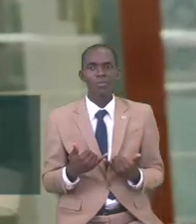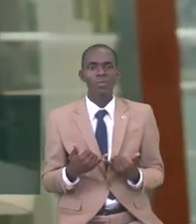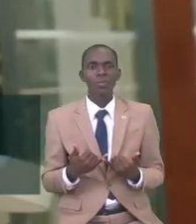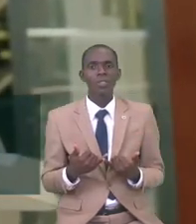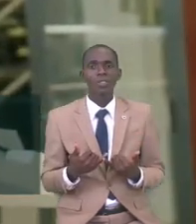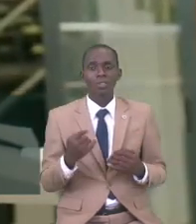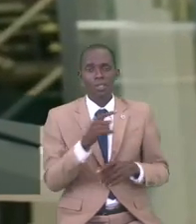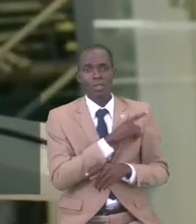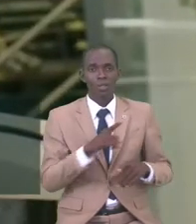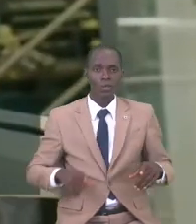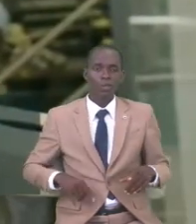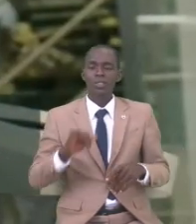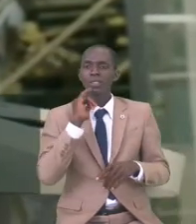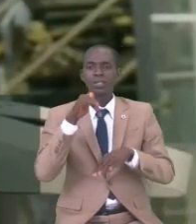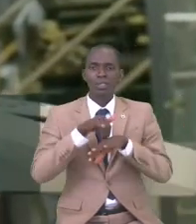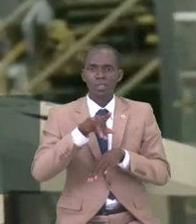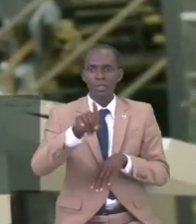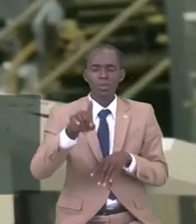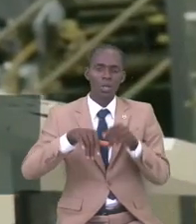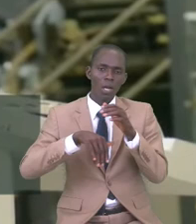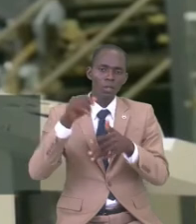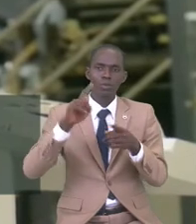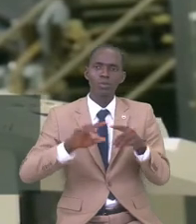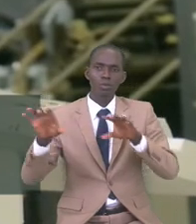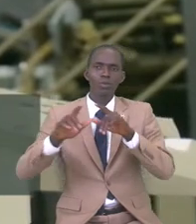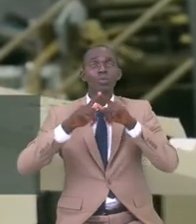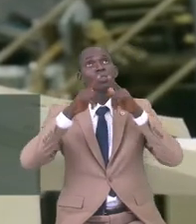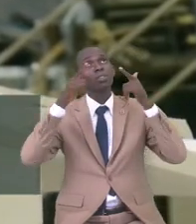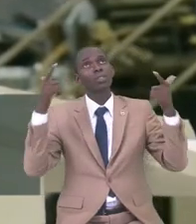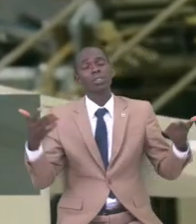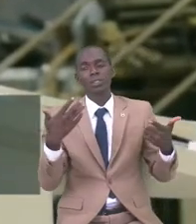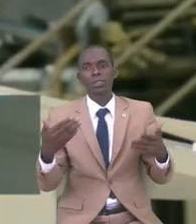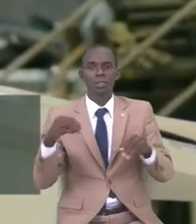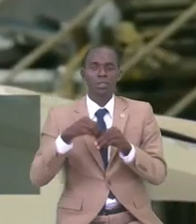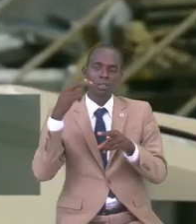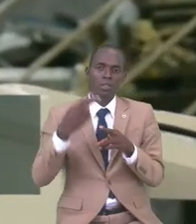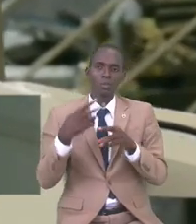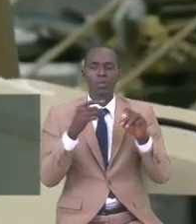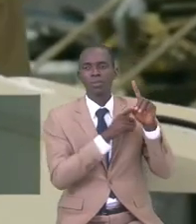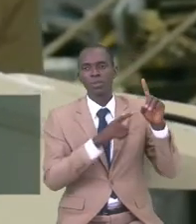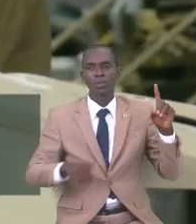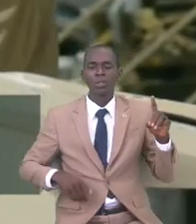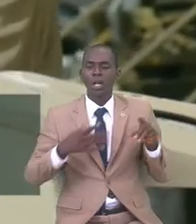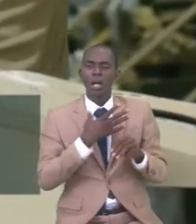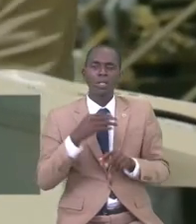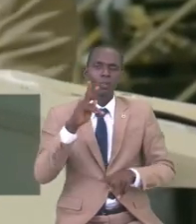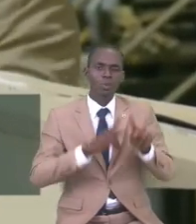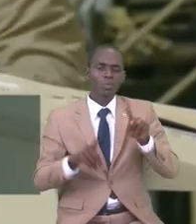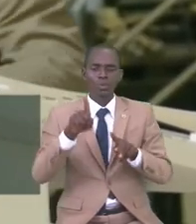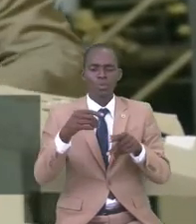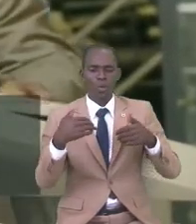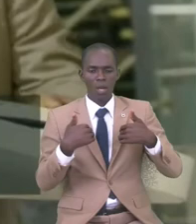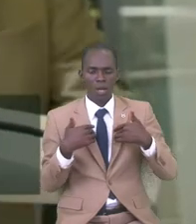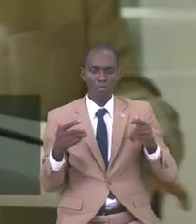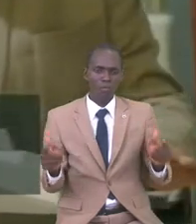is sending you forth to go and do exploits in the name of the Lord. And the people you have contact